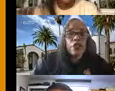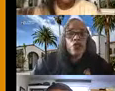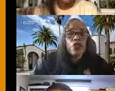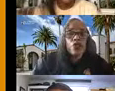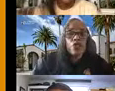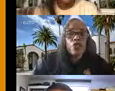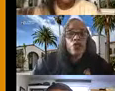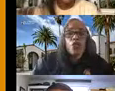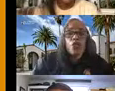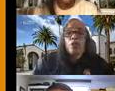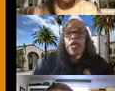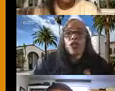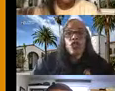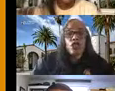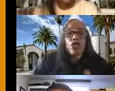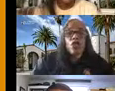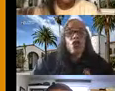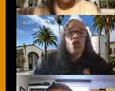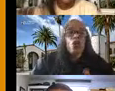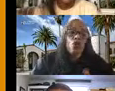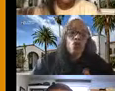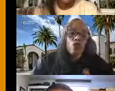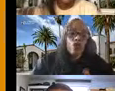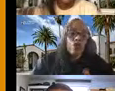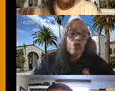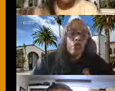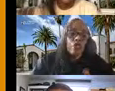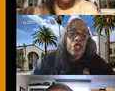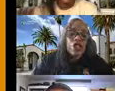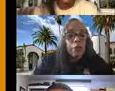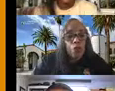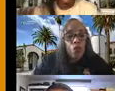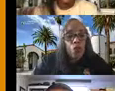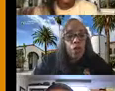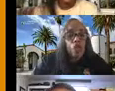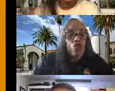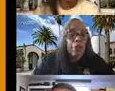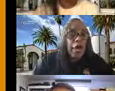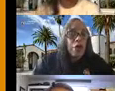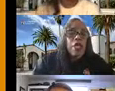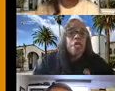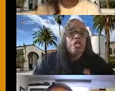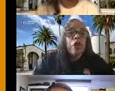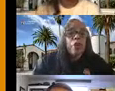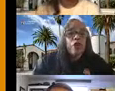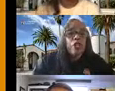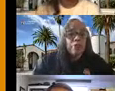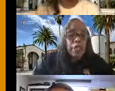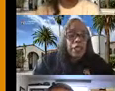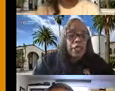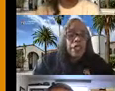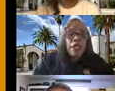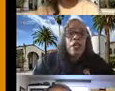qualitative research on Black students who go to the university, do not perform well and drop out, it's